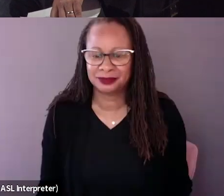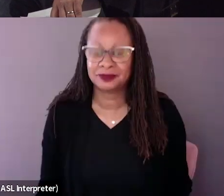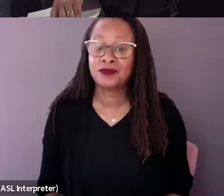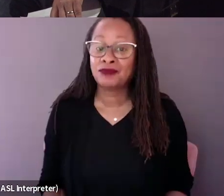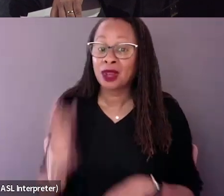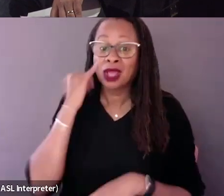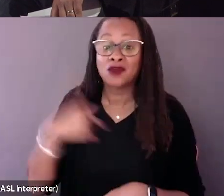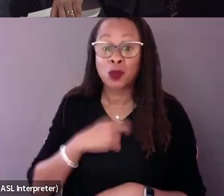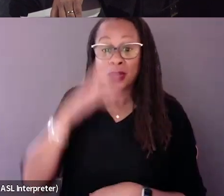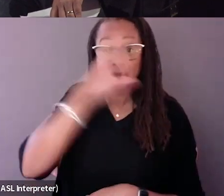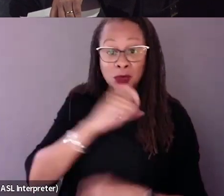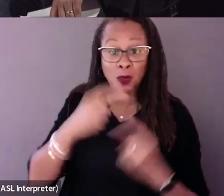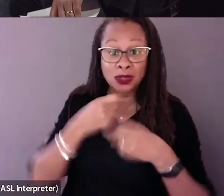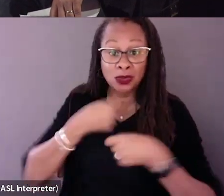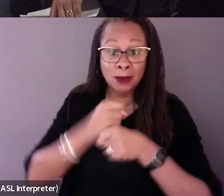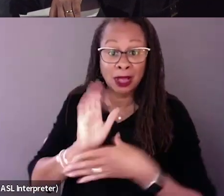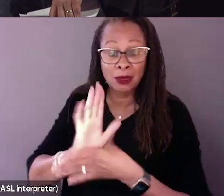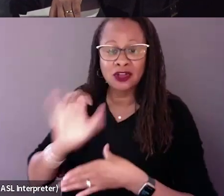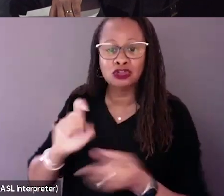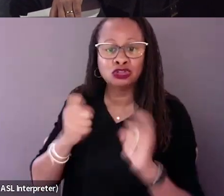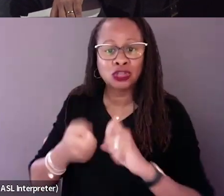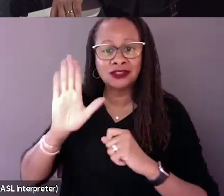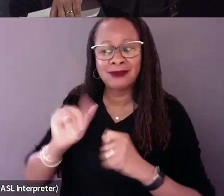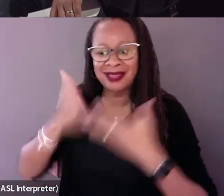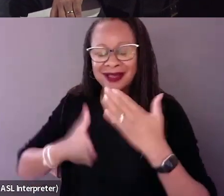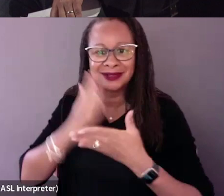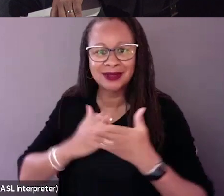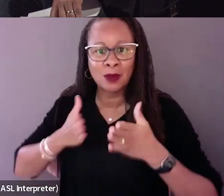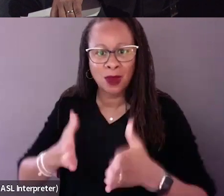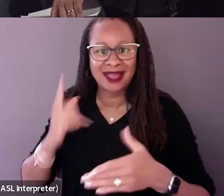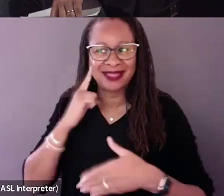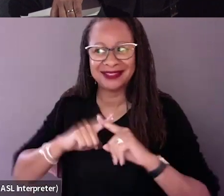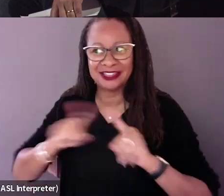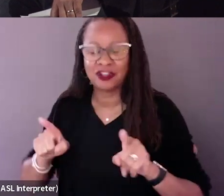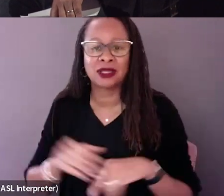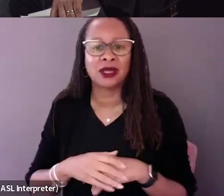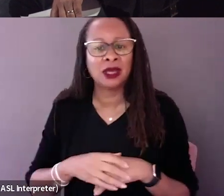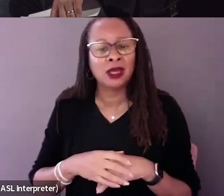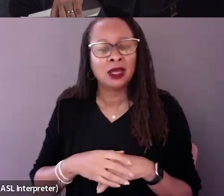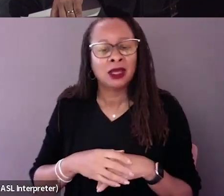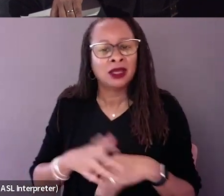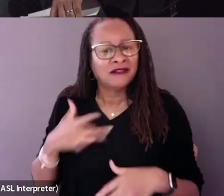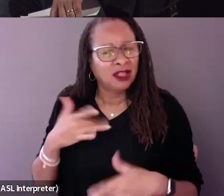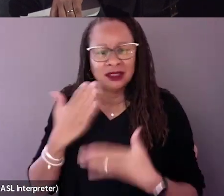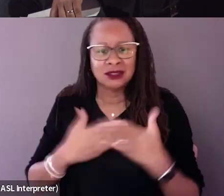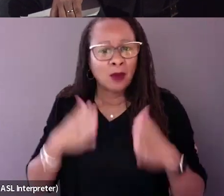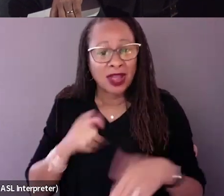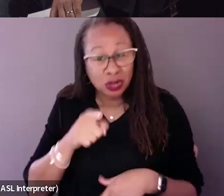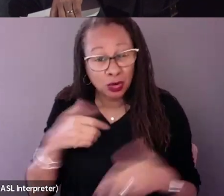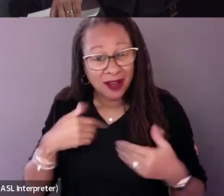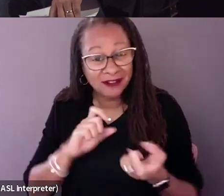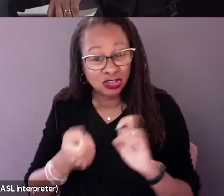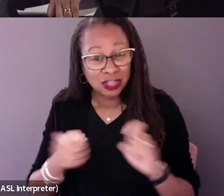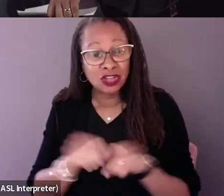If we assume that when you make a movie, you're changed by the end of it in some way and think differently, but is there some way you've changed